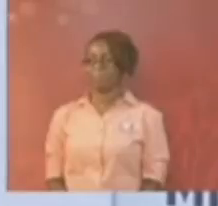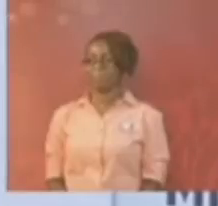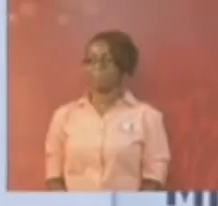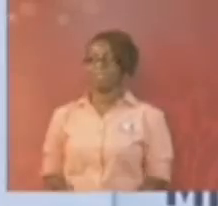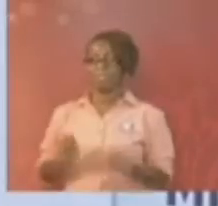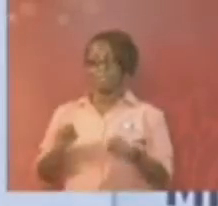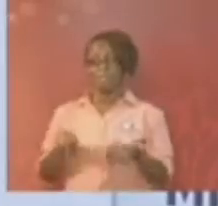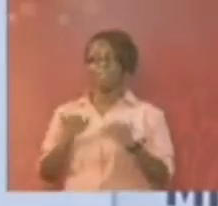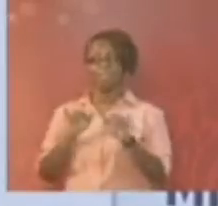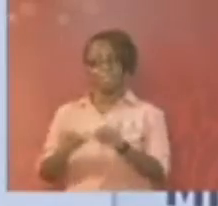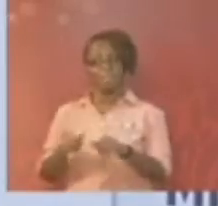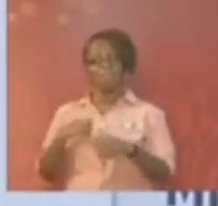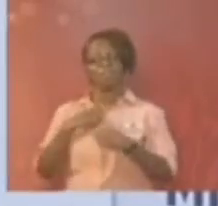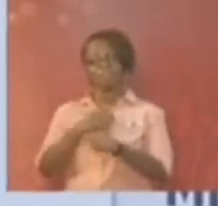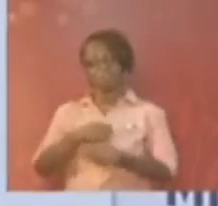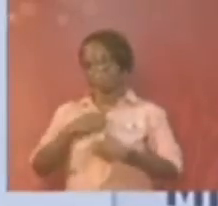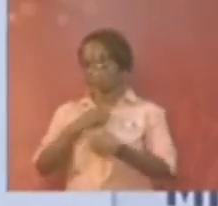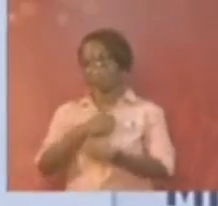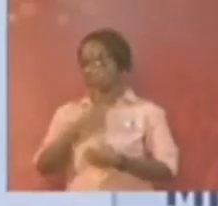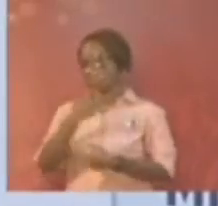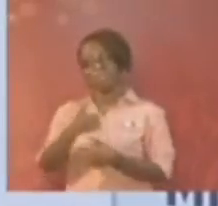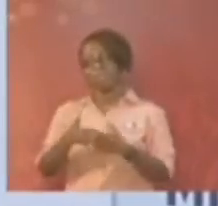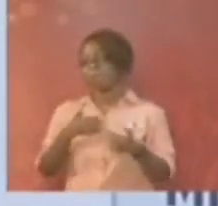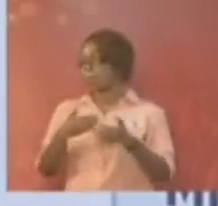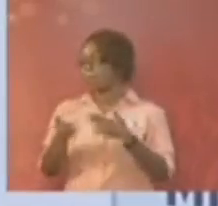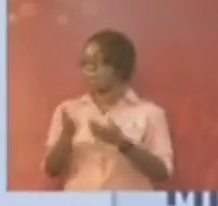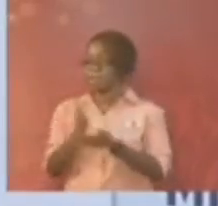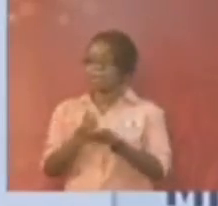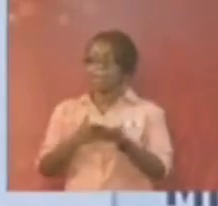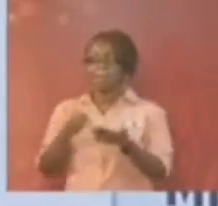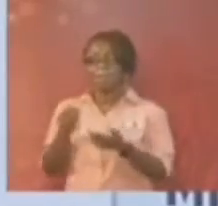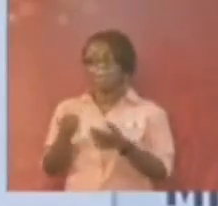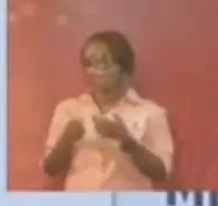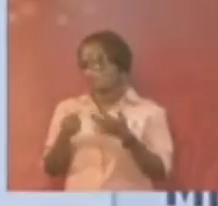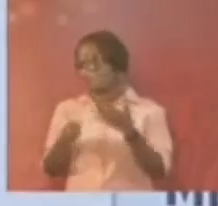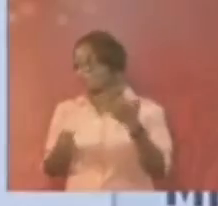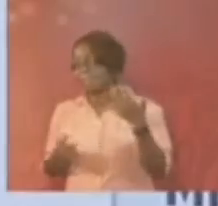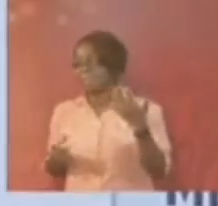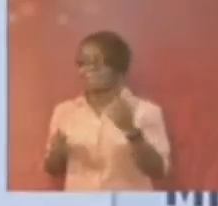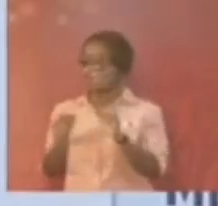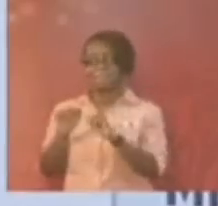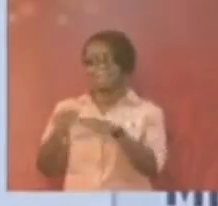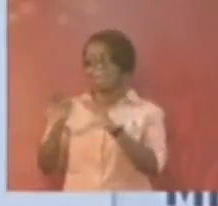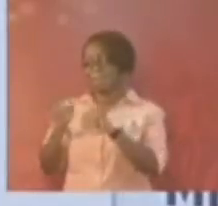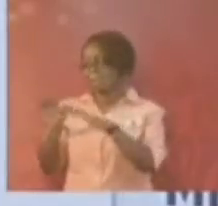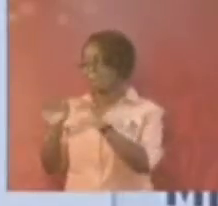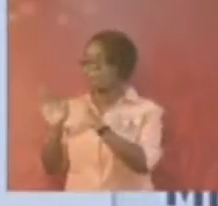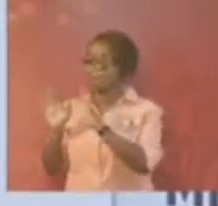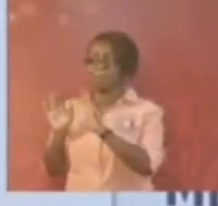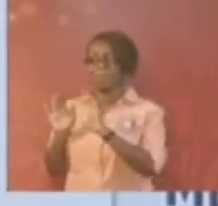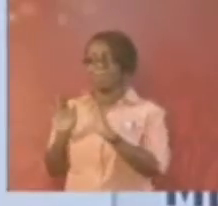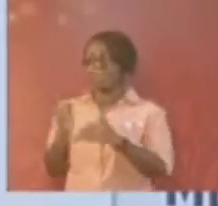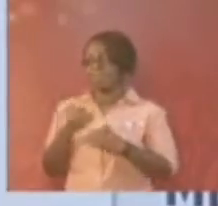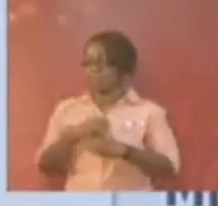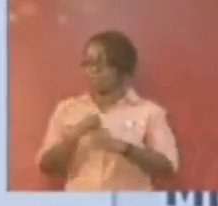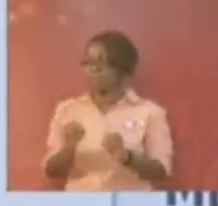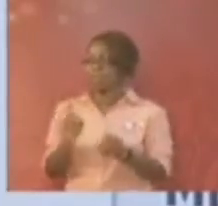though we can't do some of the things. So we may not be able to have the office party, we may not be able to have the staff